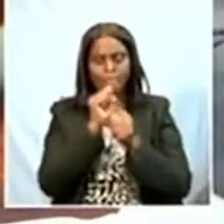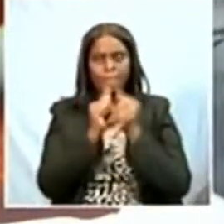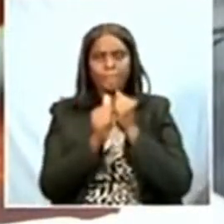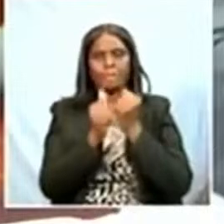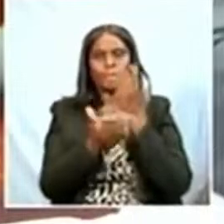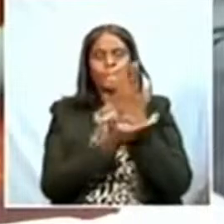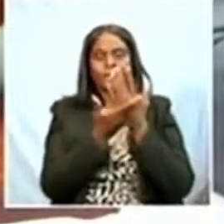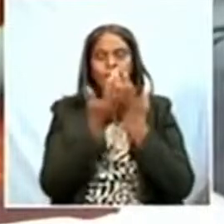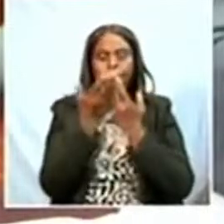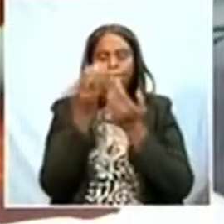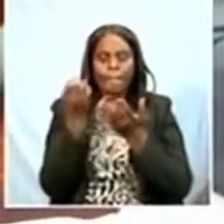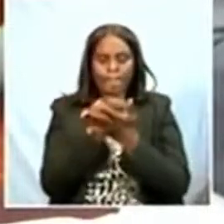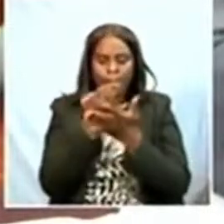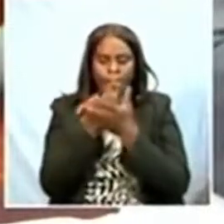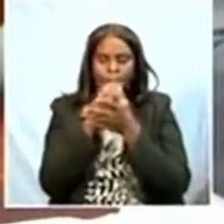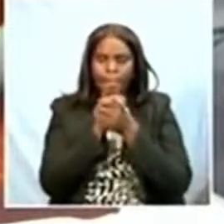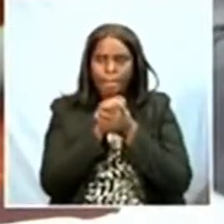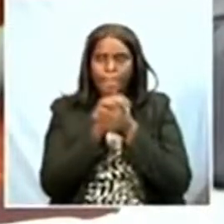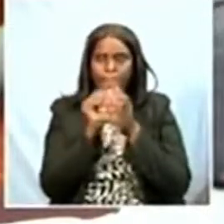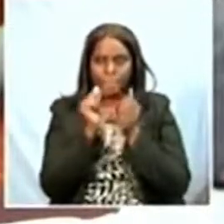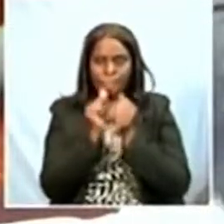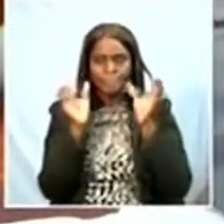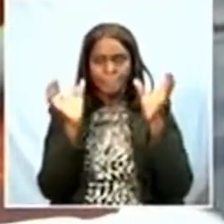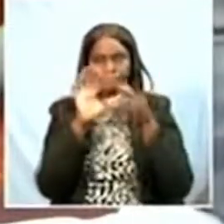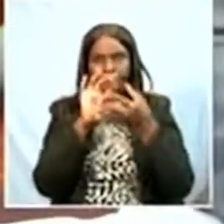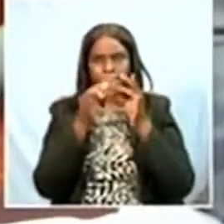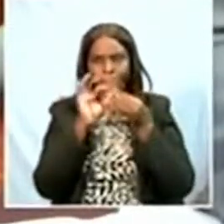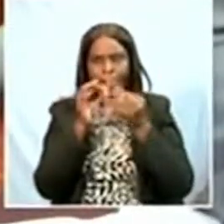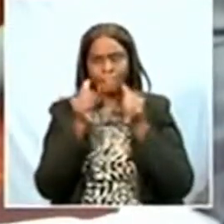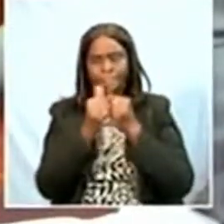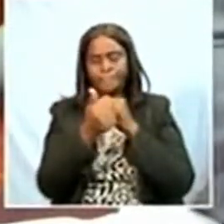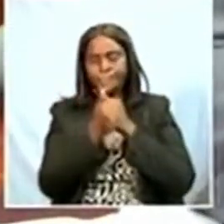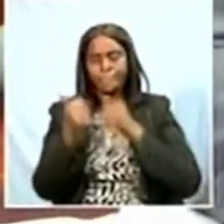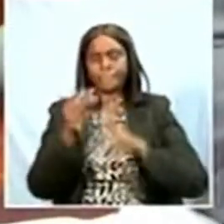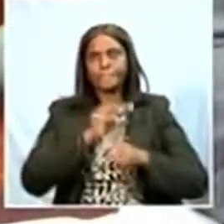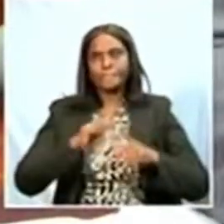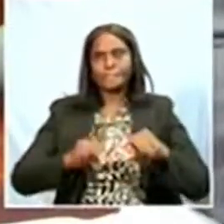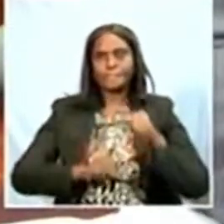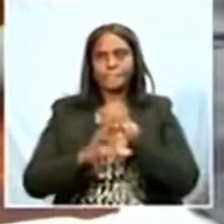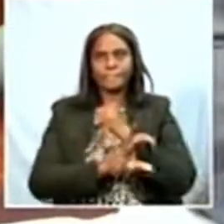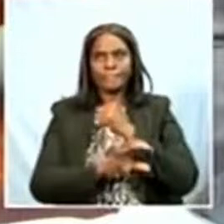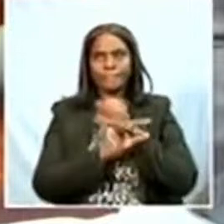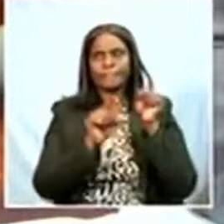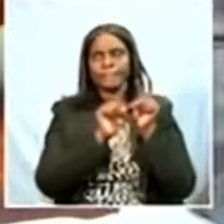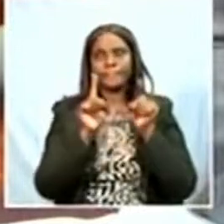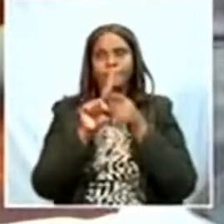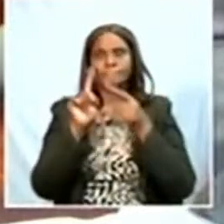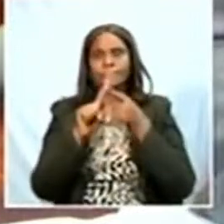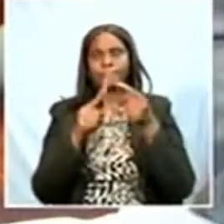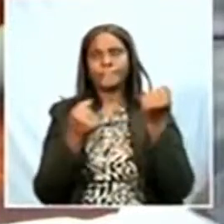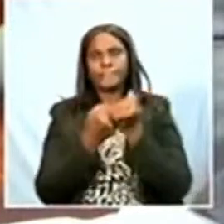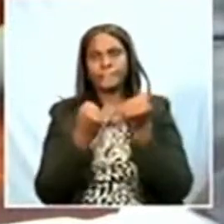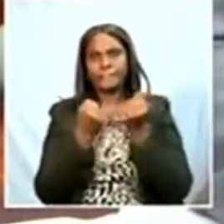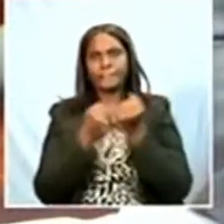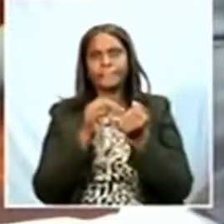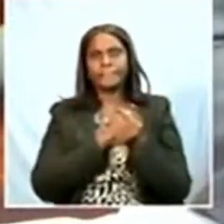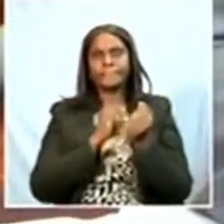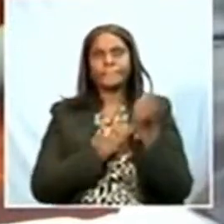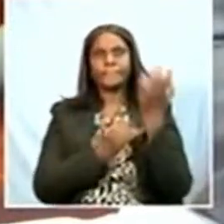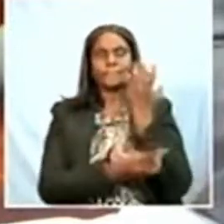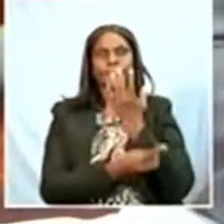enhance economic cooperation and the connectivity among SADC member countries. Also to support industrial development finance